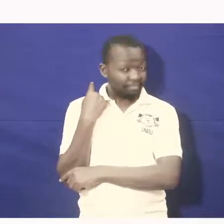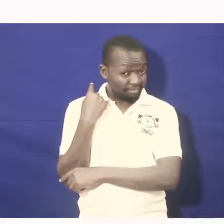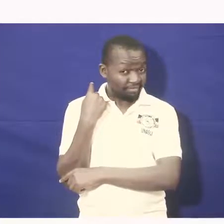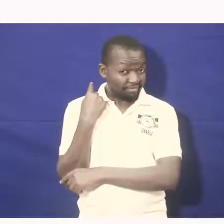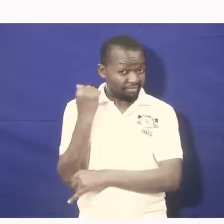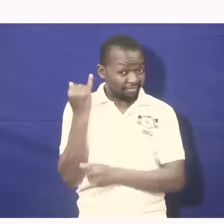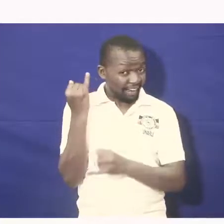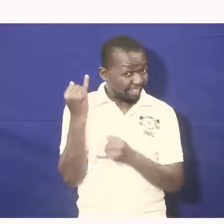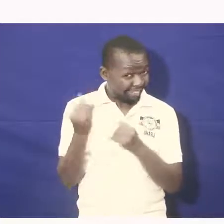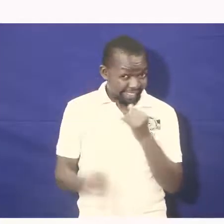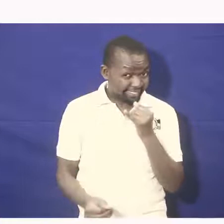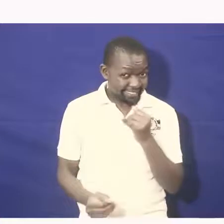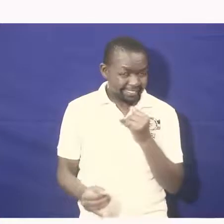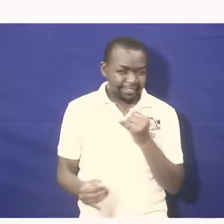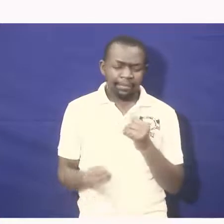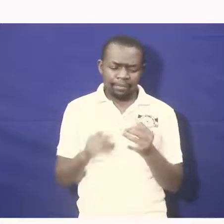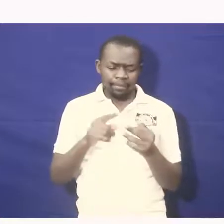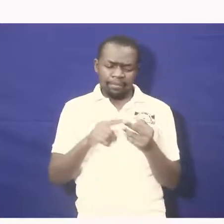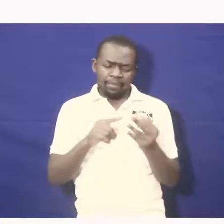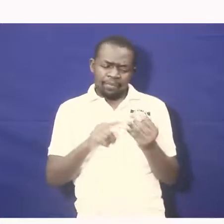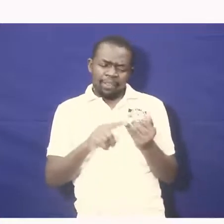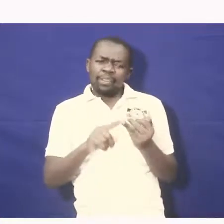Lastly, other than archaeology,